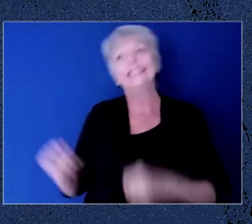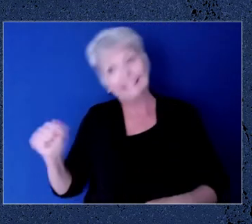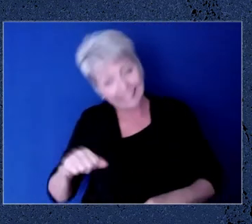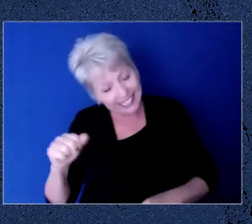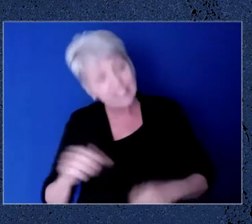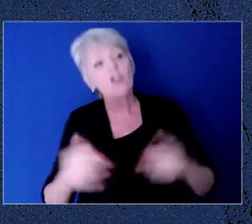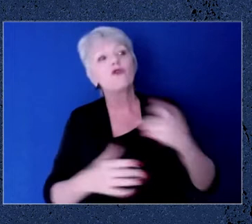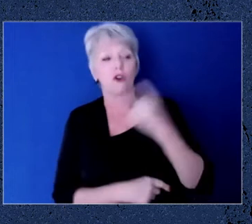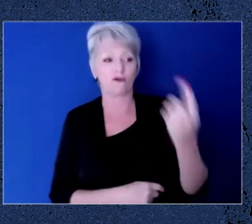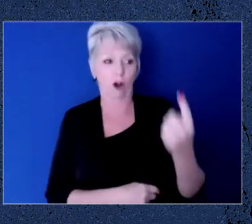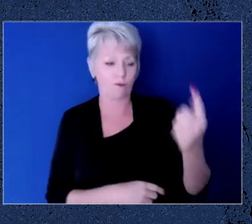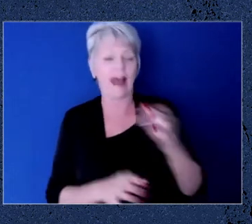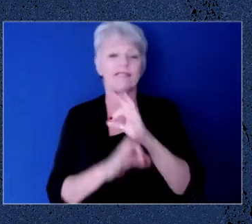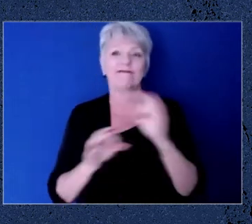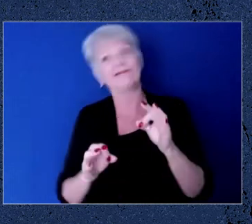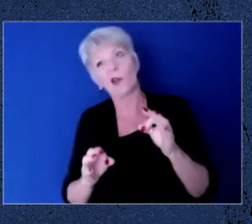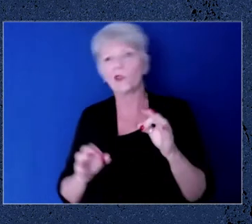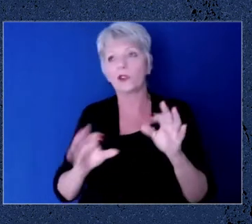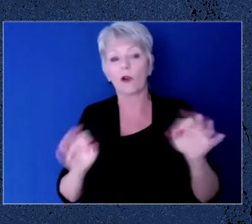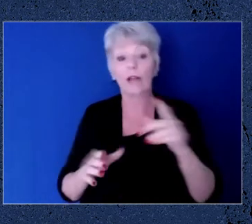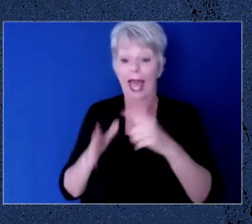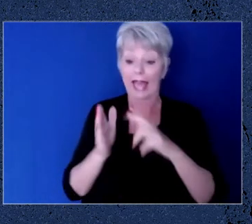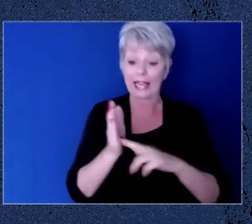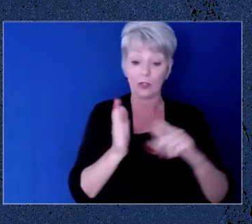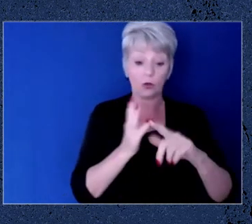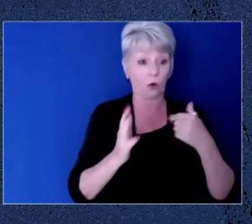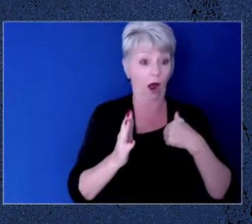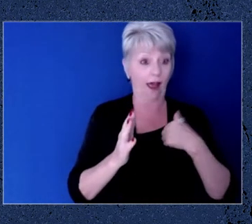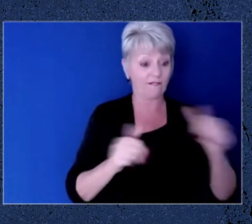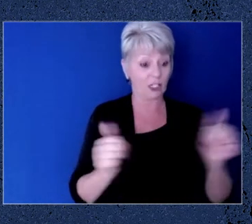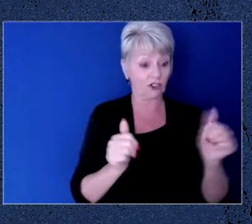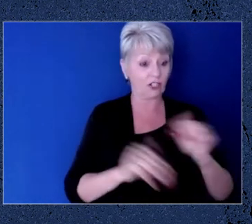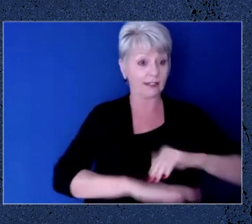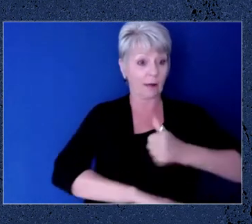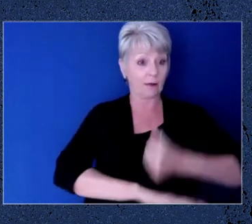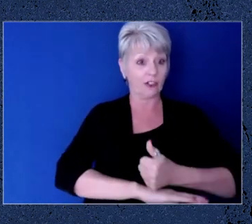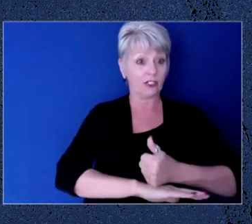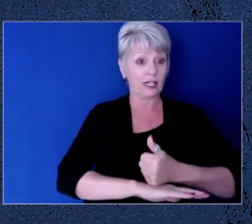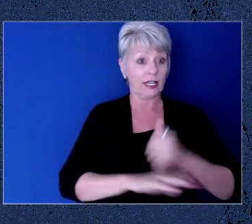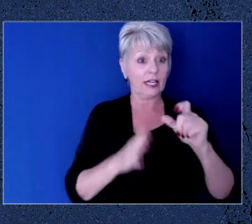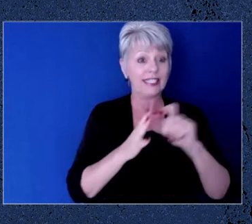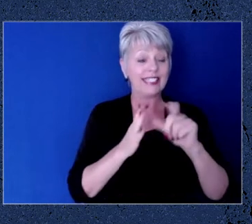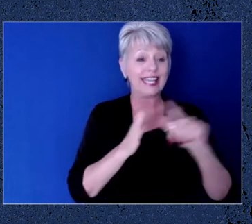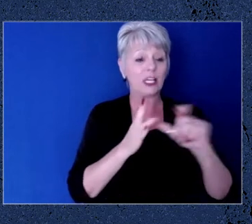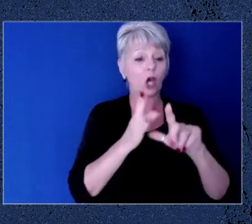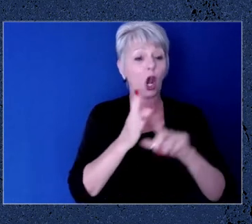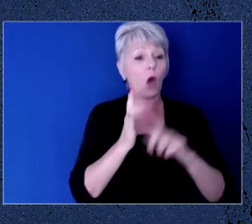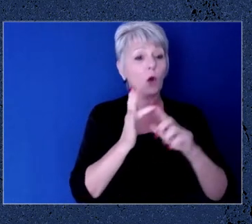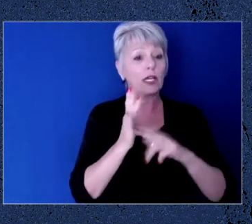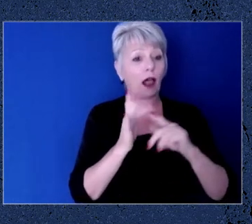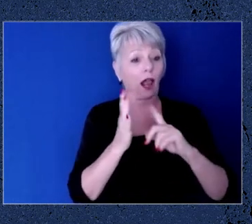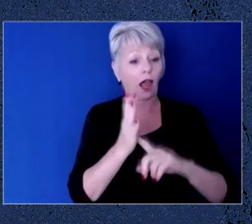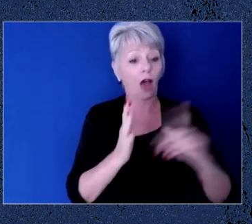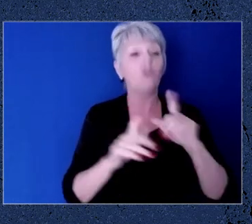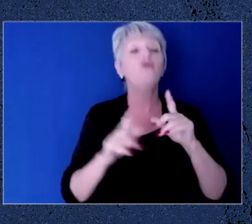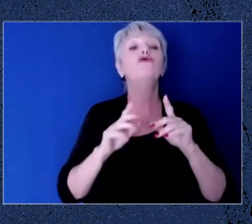right? So one of the things I've done at ANU is established a decolonial research and teaching circle. And it's funny